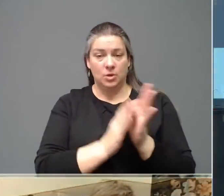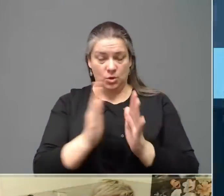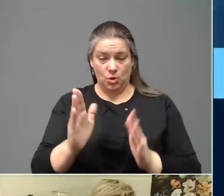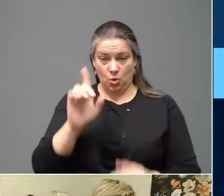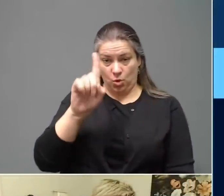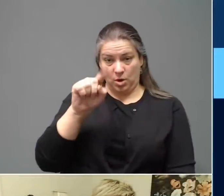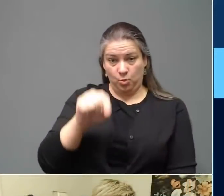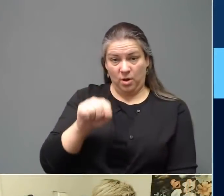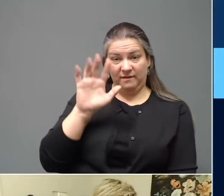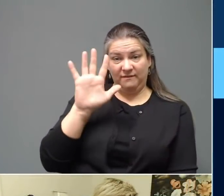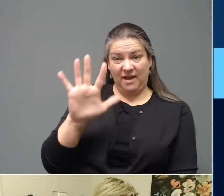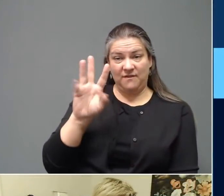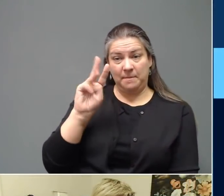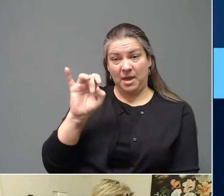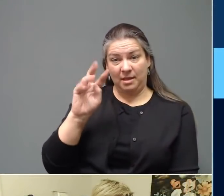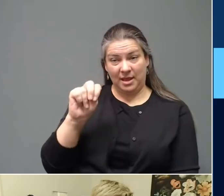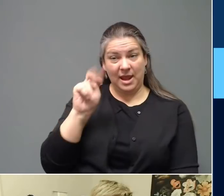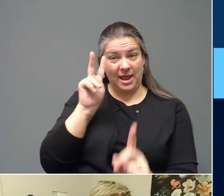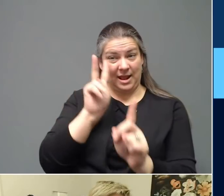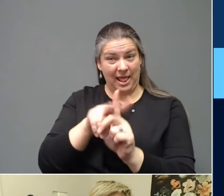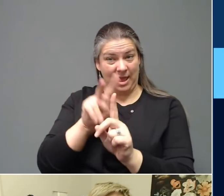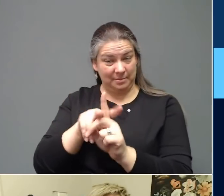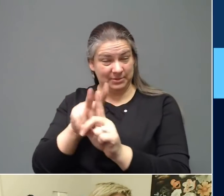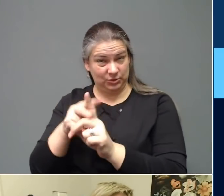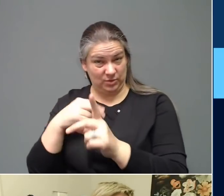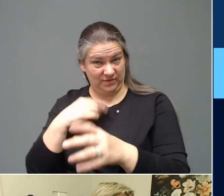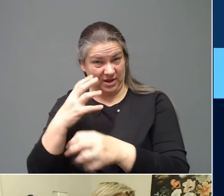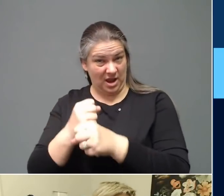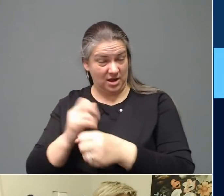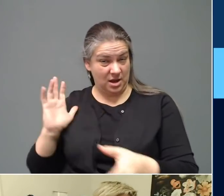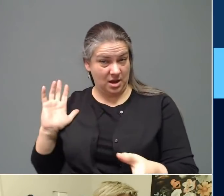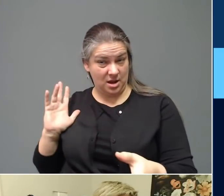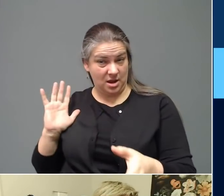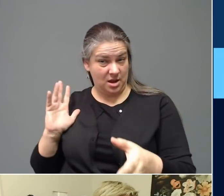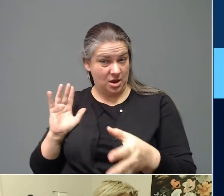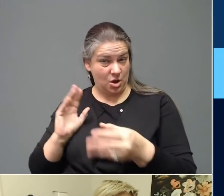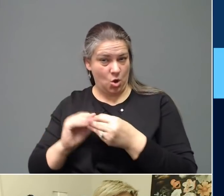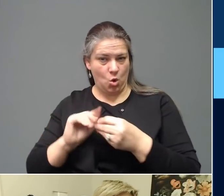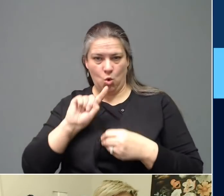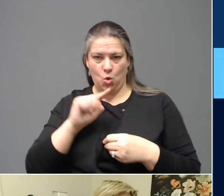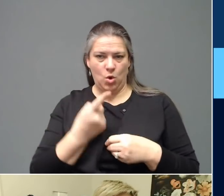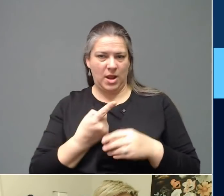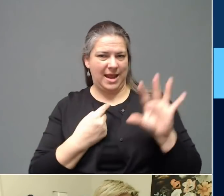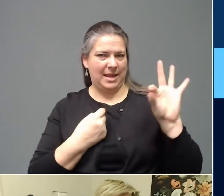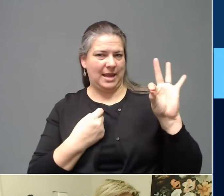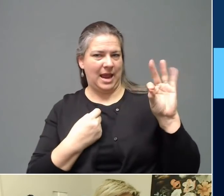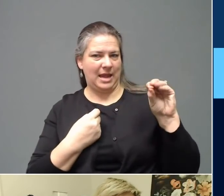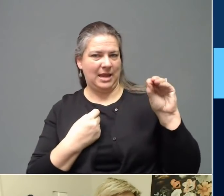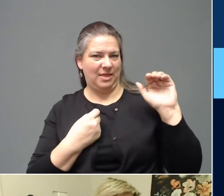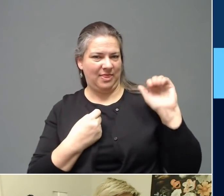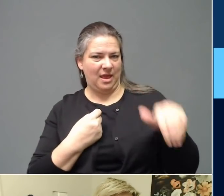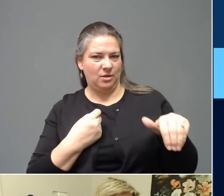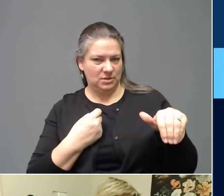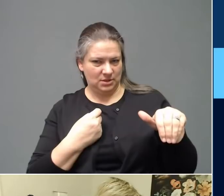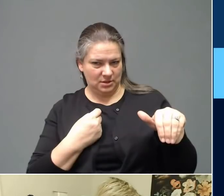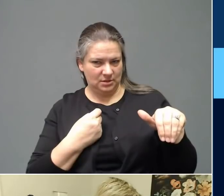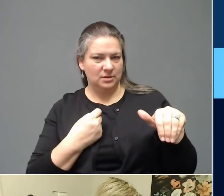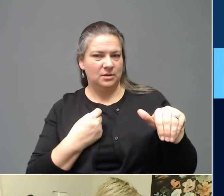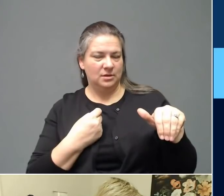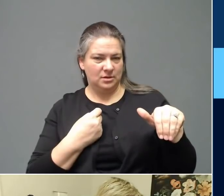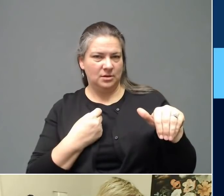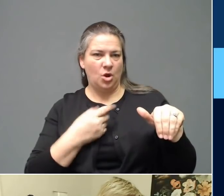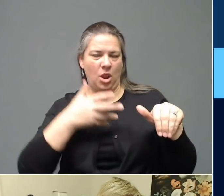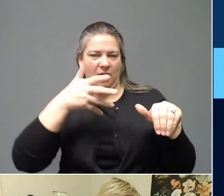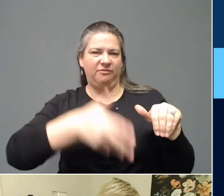million claims that we have received over the course of the pandemic, only about 90,000 initial claims across all 4